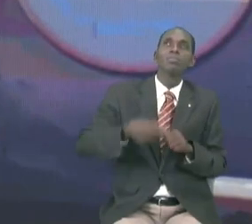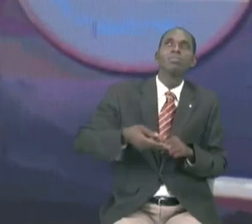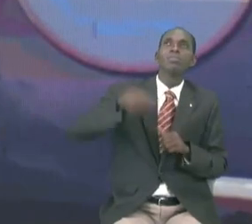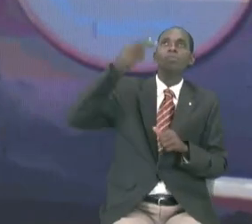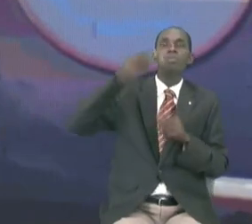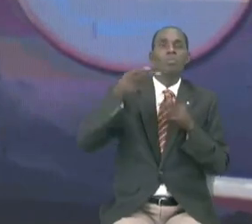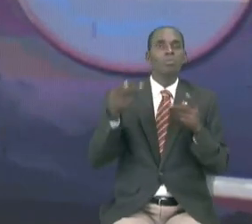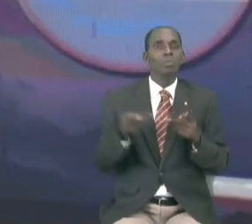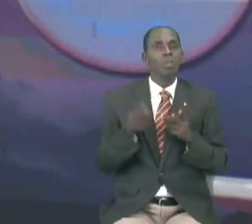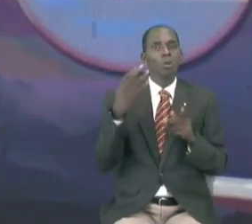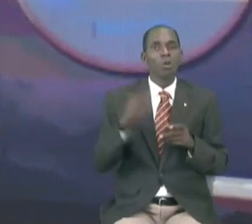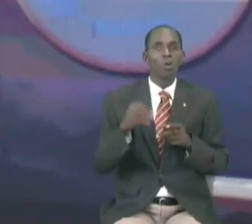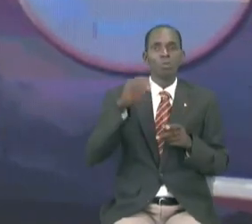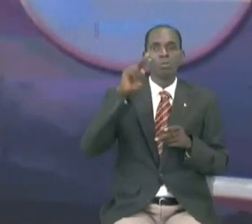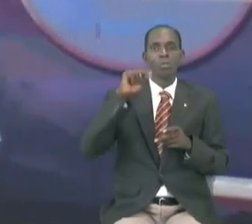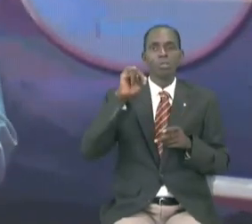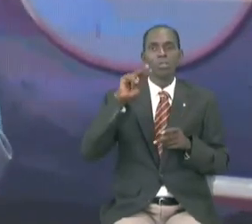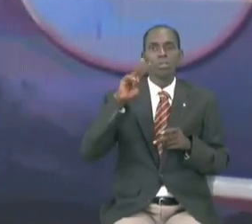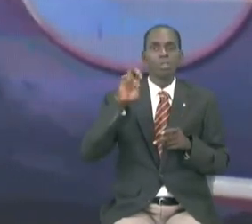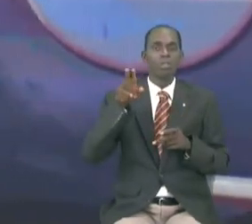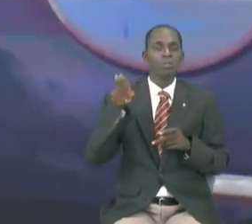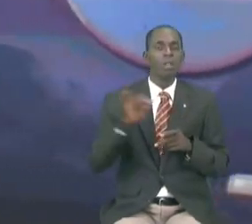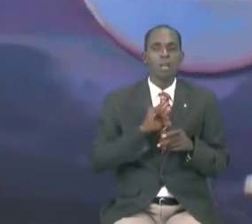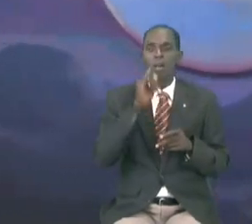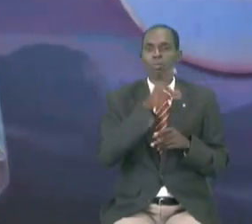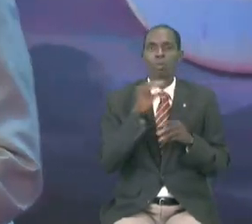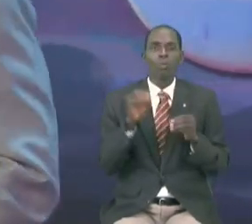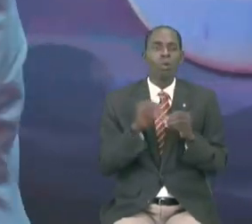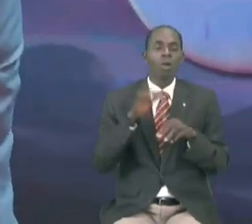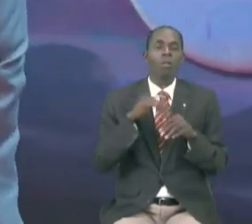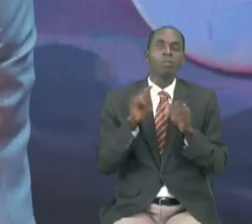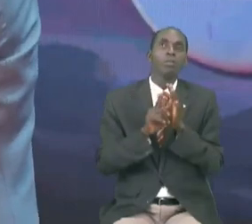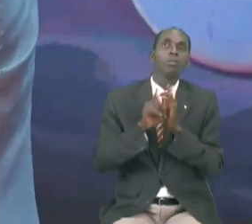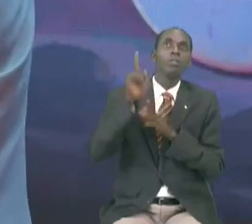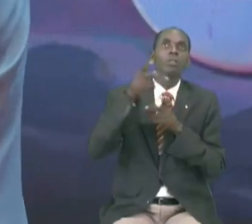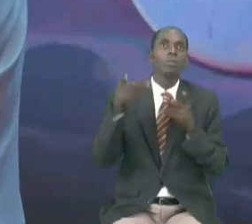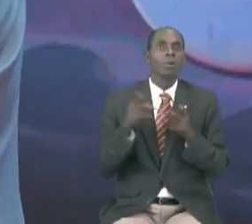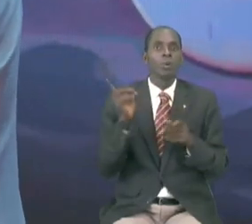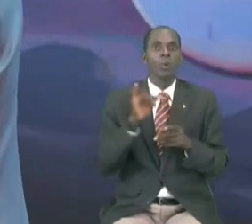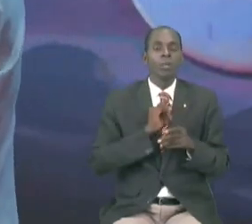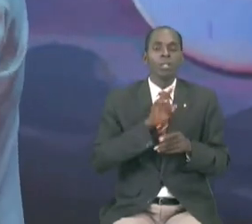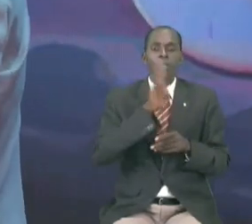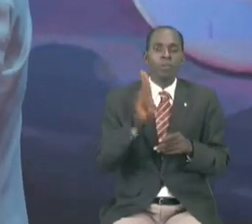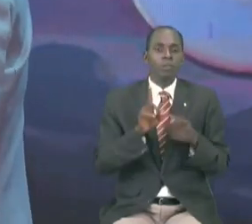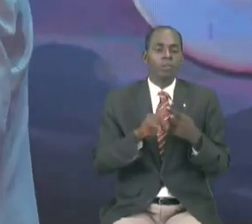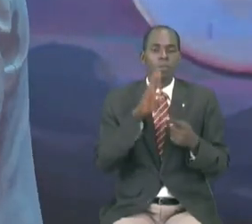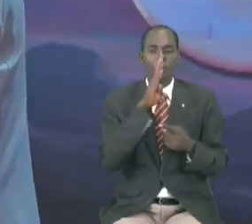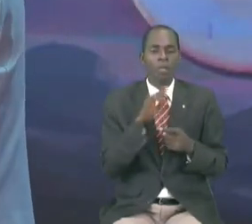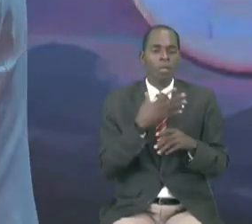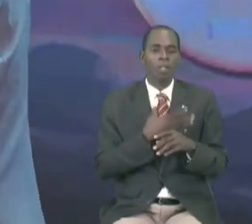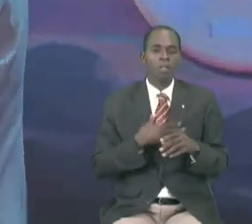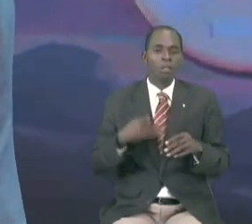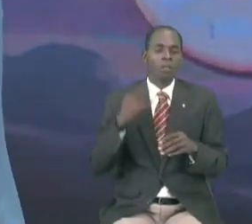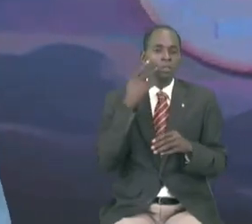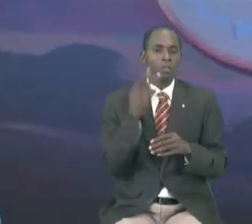Israel, and I was on top of the world. Now I'm beneath and below. He said, I went down to the bottoms of